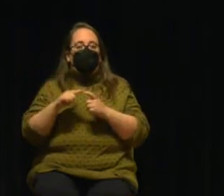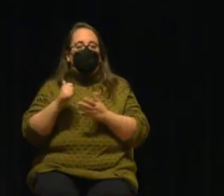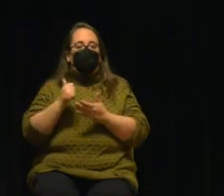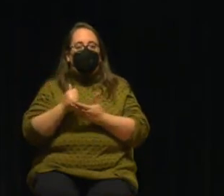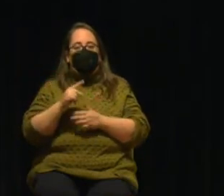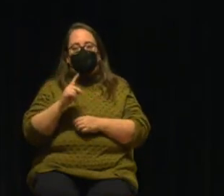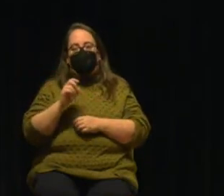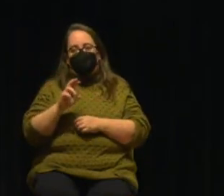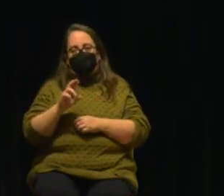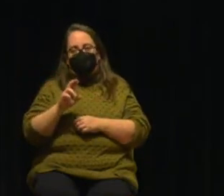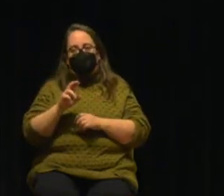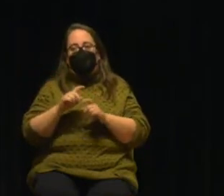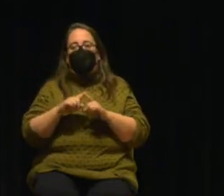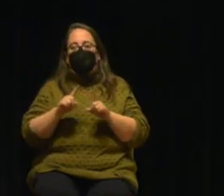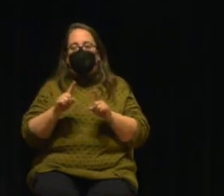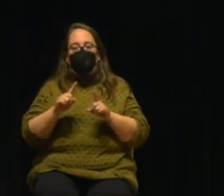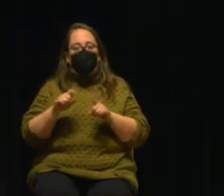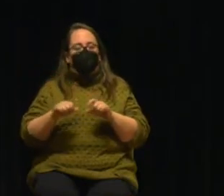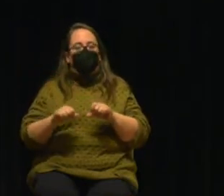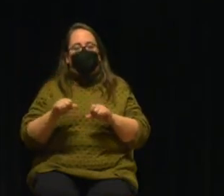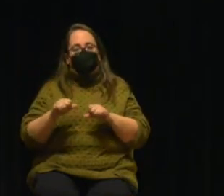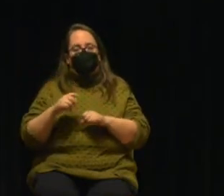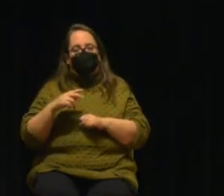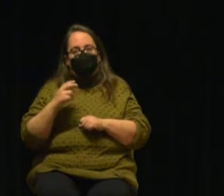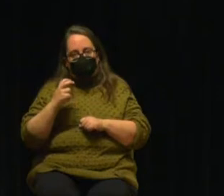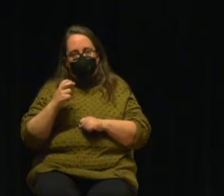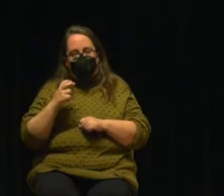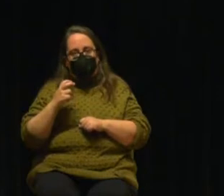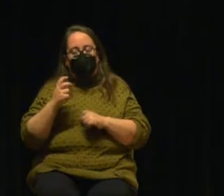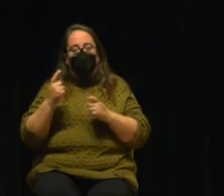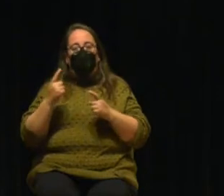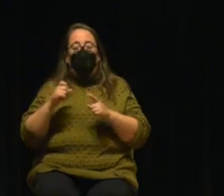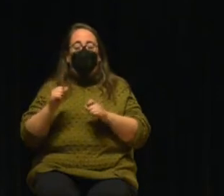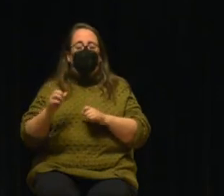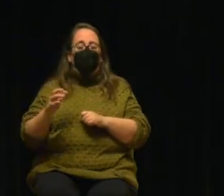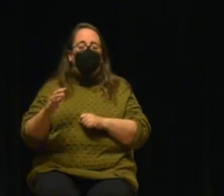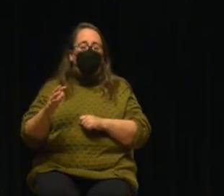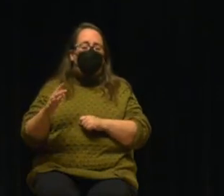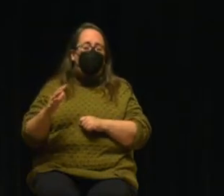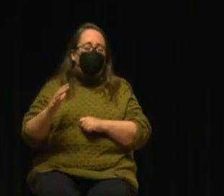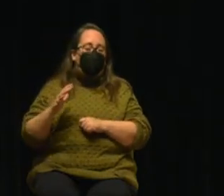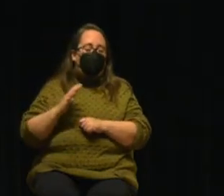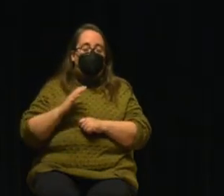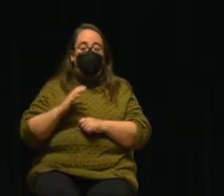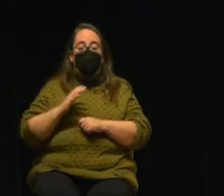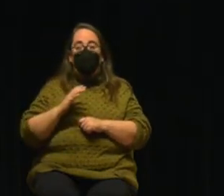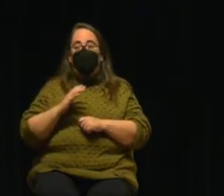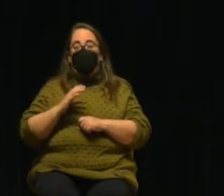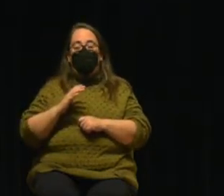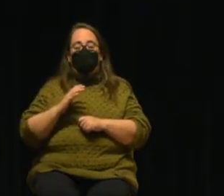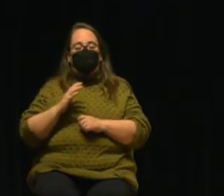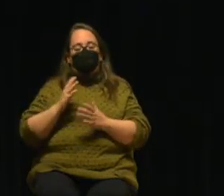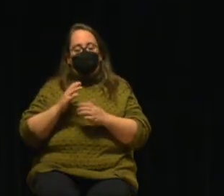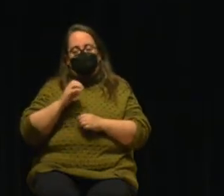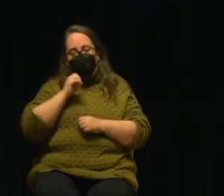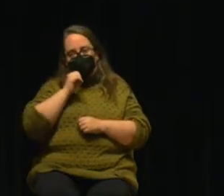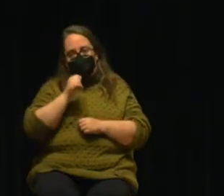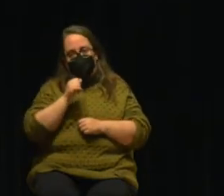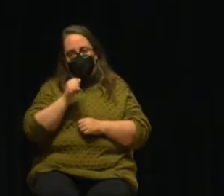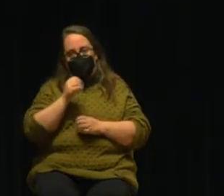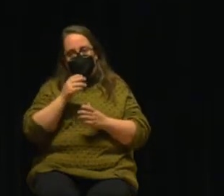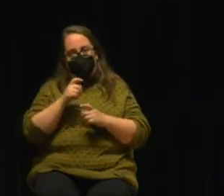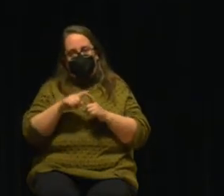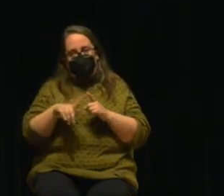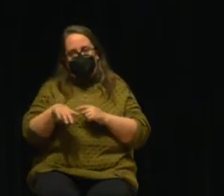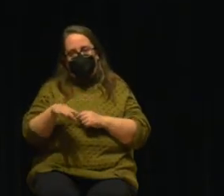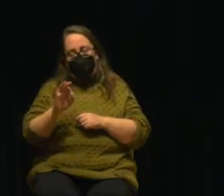Peter, but he had his doubts. It had happened so long ago, and the chances were that he would have no way of